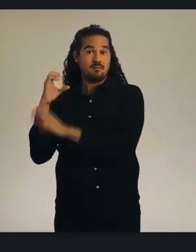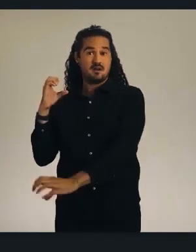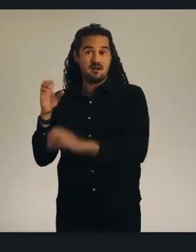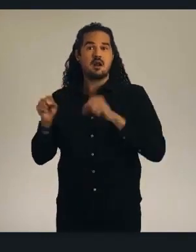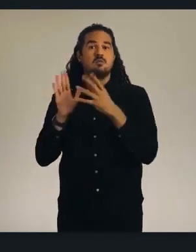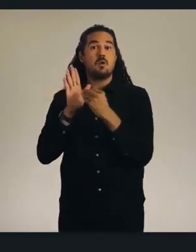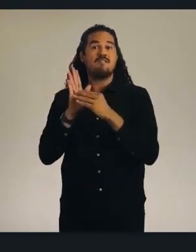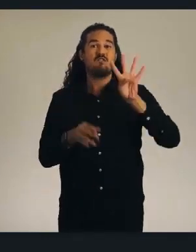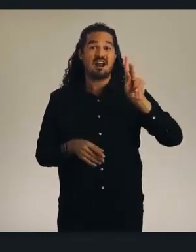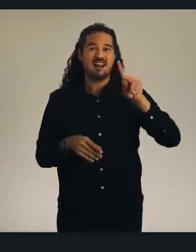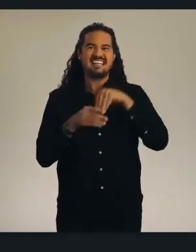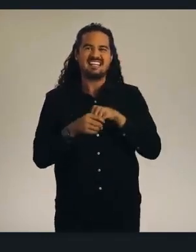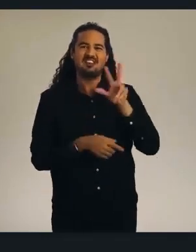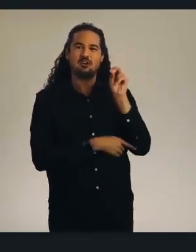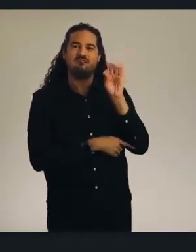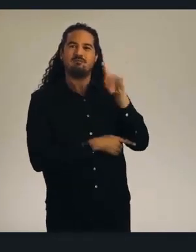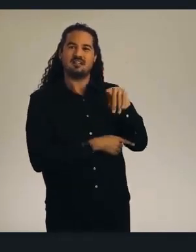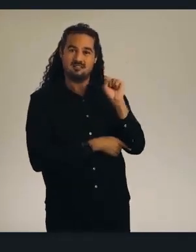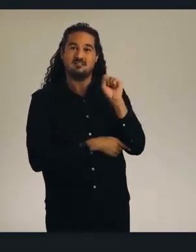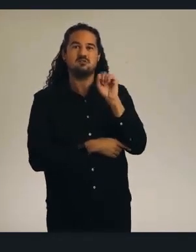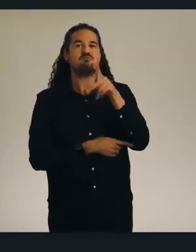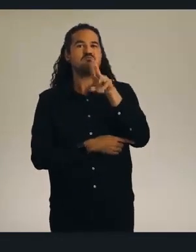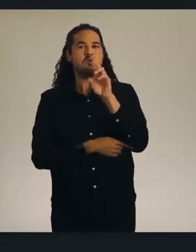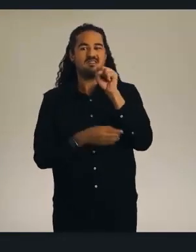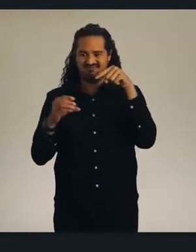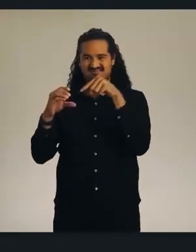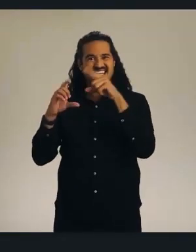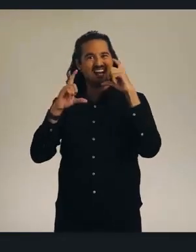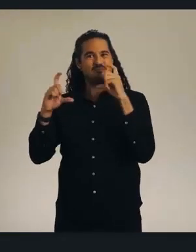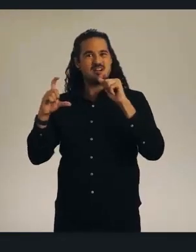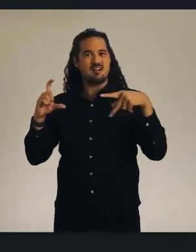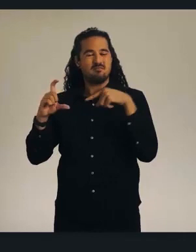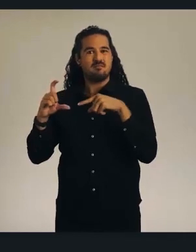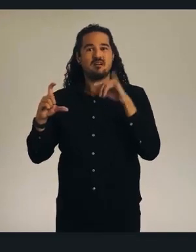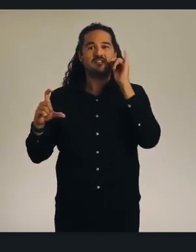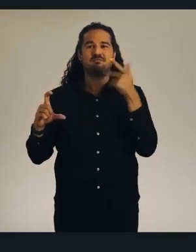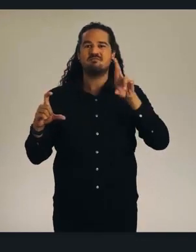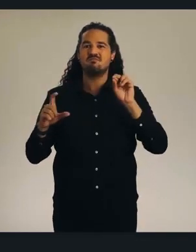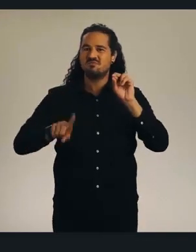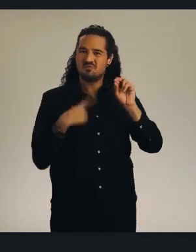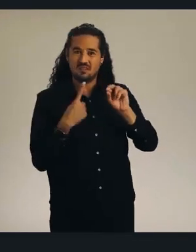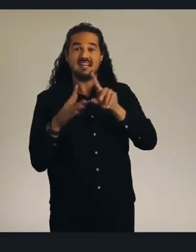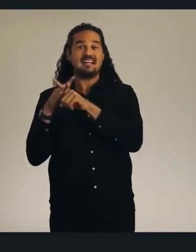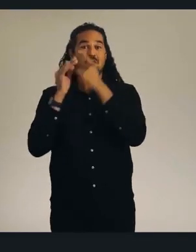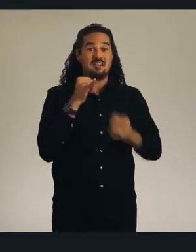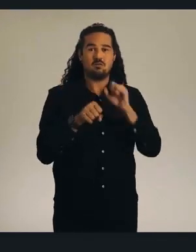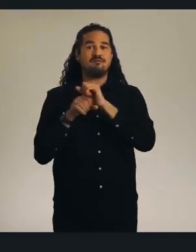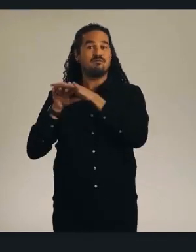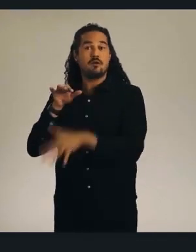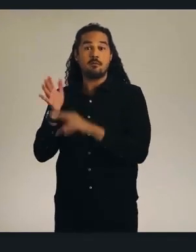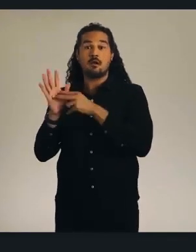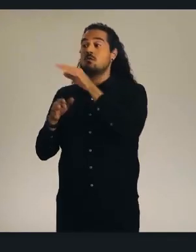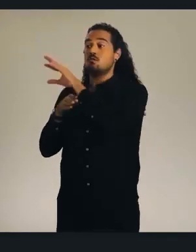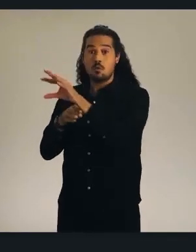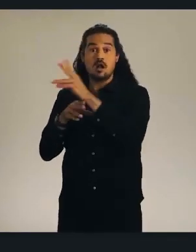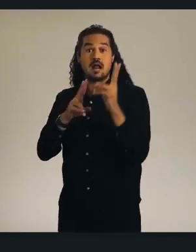4K at 30 frames per second in ProRes right in the camera app. iPhone 13 Pro is the only smartphone to provide an end-to-end pro workflow, allowing you to record and edit in